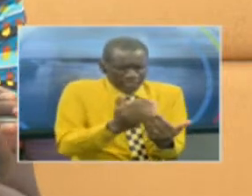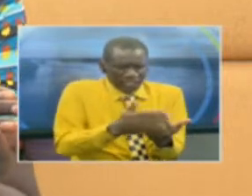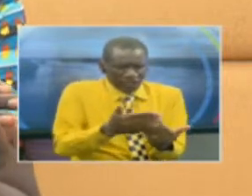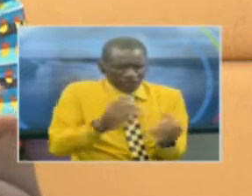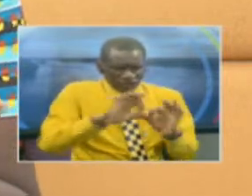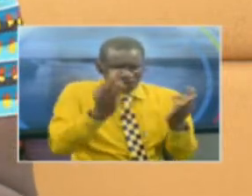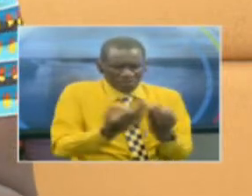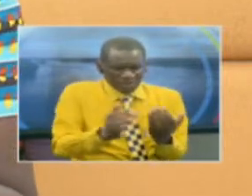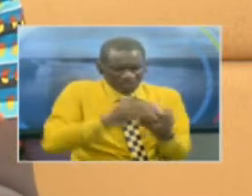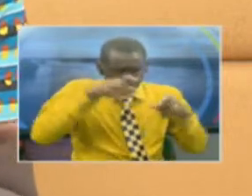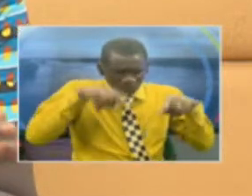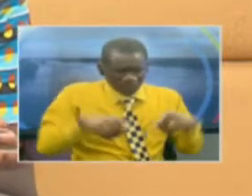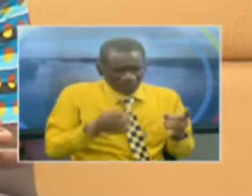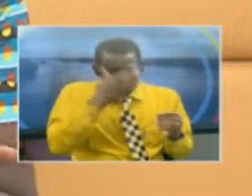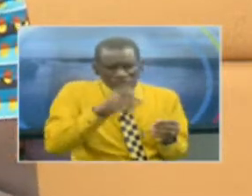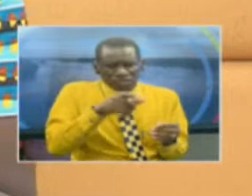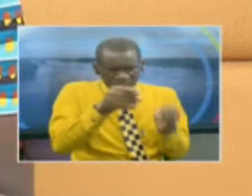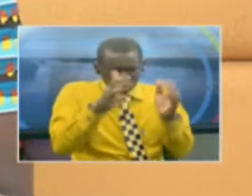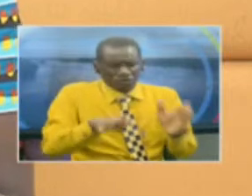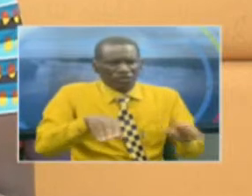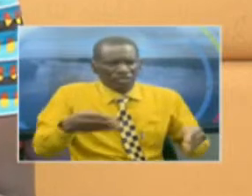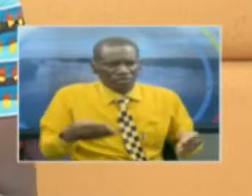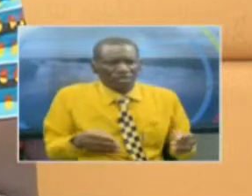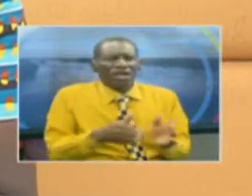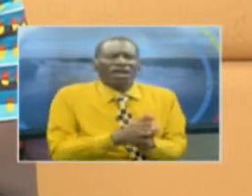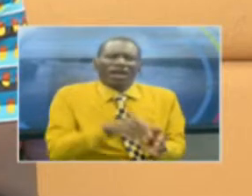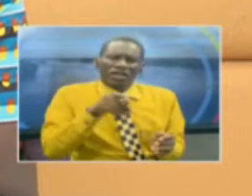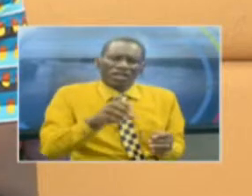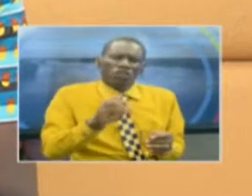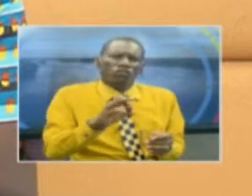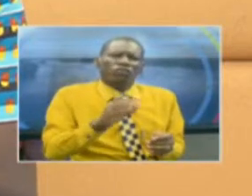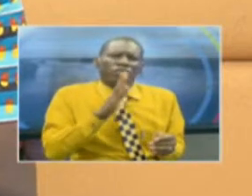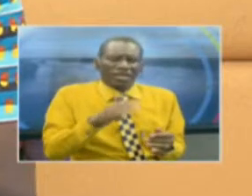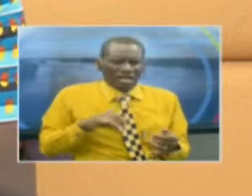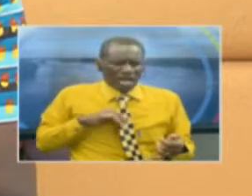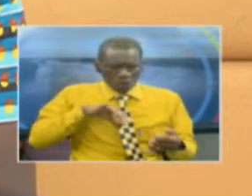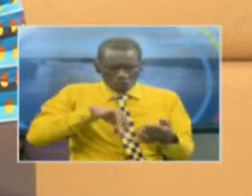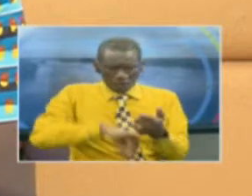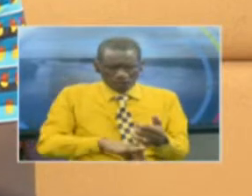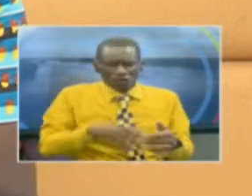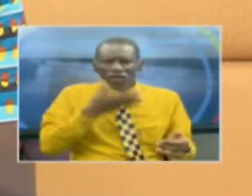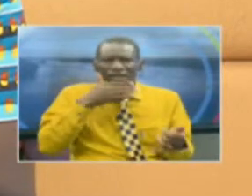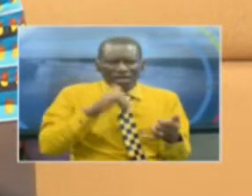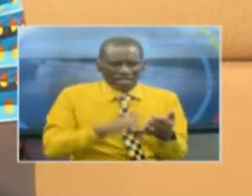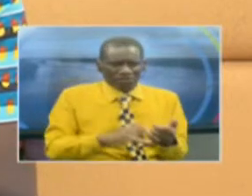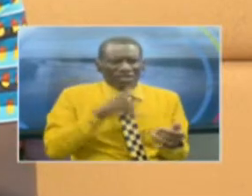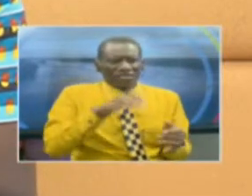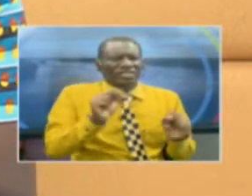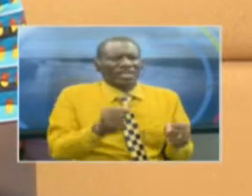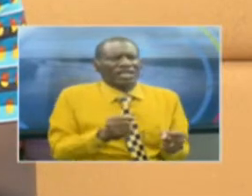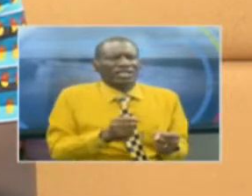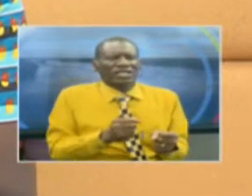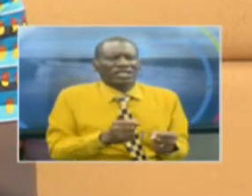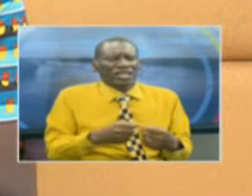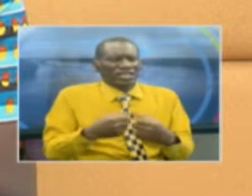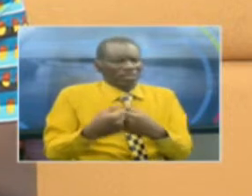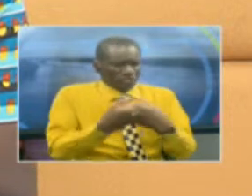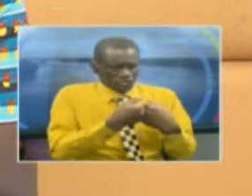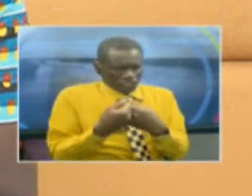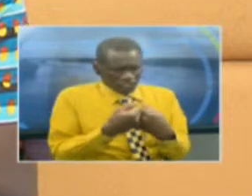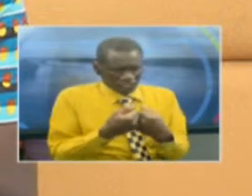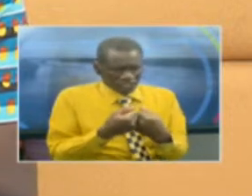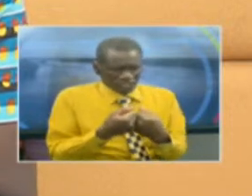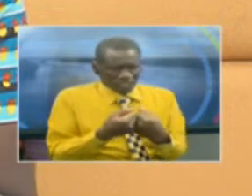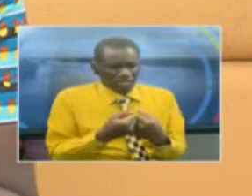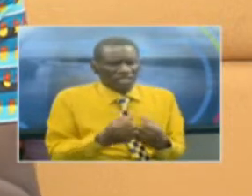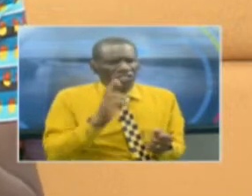your spouse because they have a disability, and that of being a spouse, that can be definitely super overwhelming.